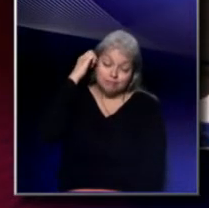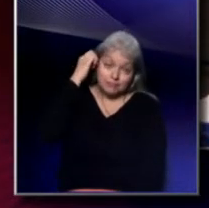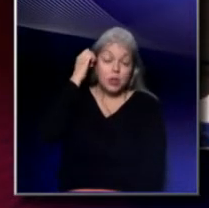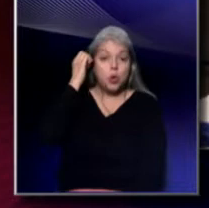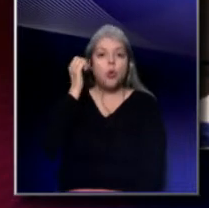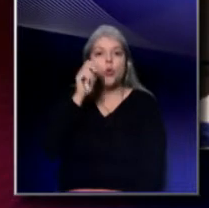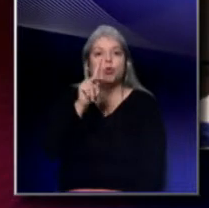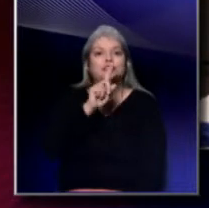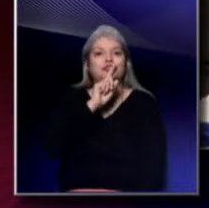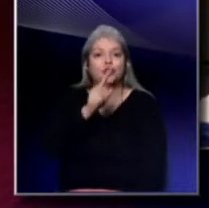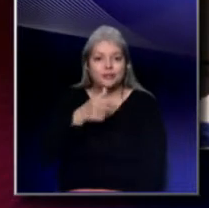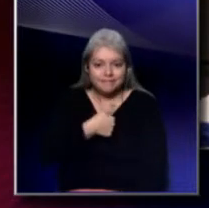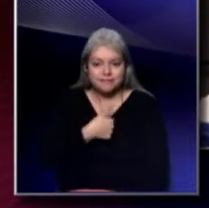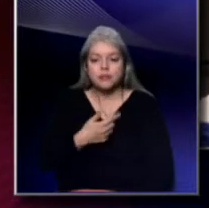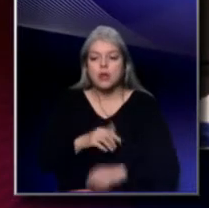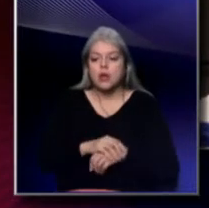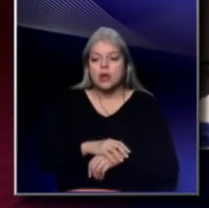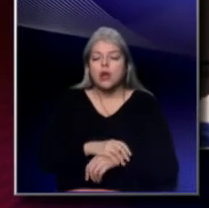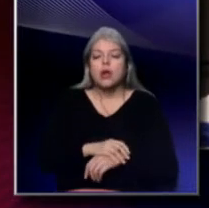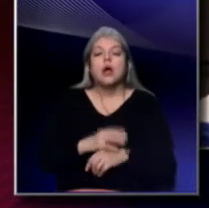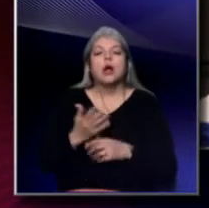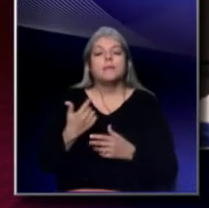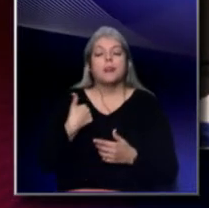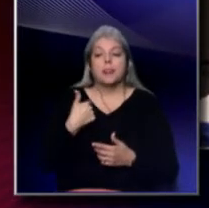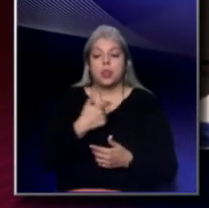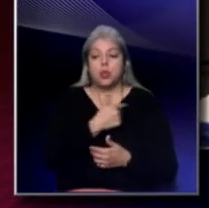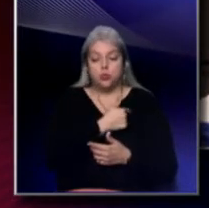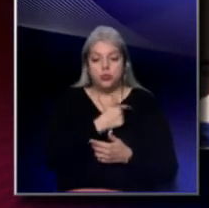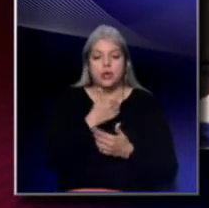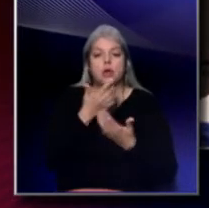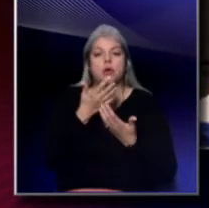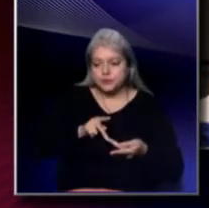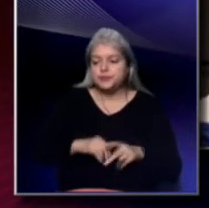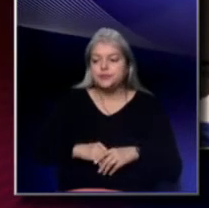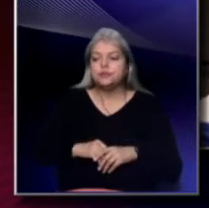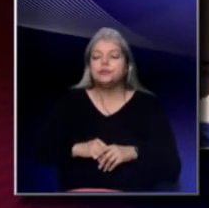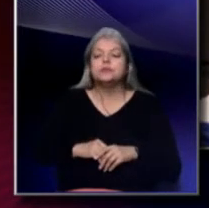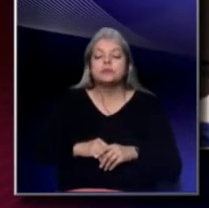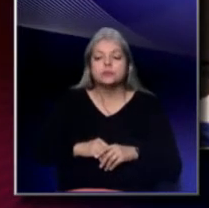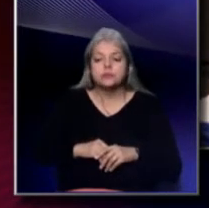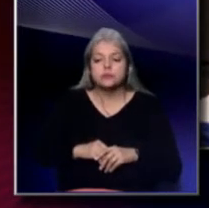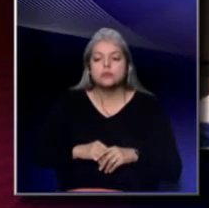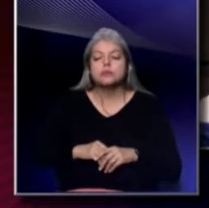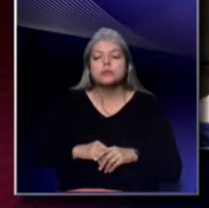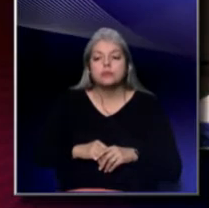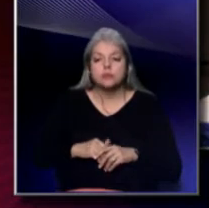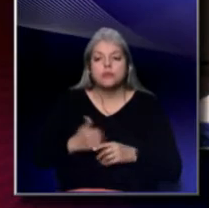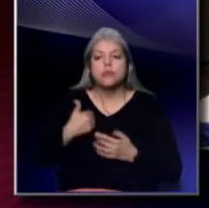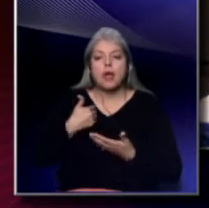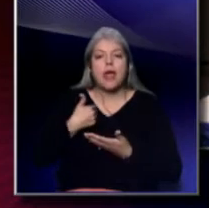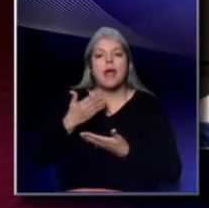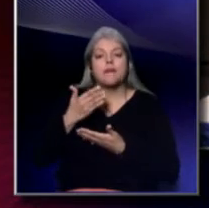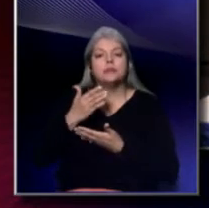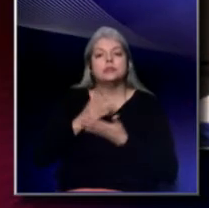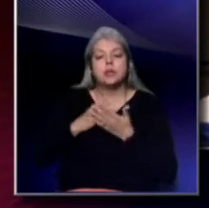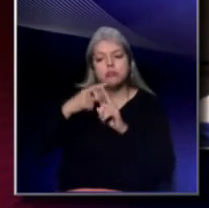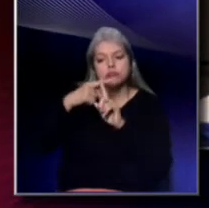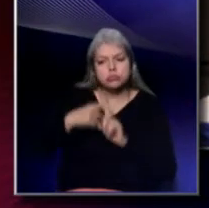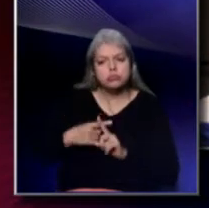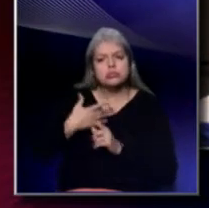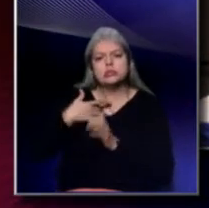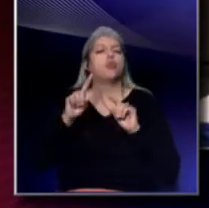Sure. Oh. We have spoken to three our positives, and there are concerns with all of